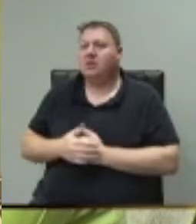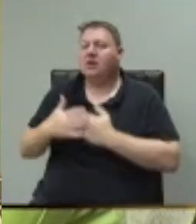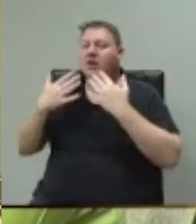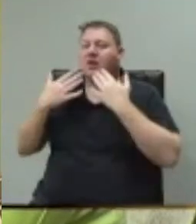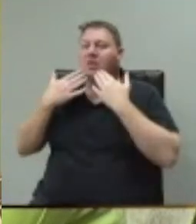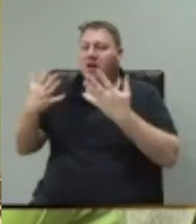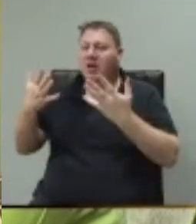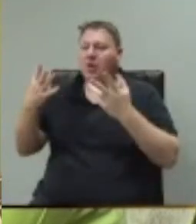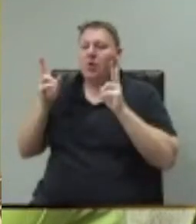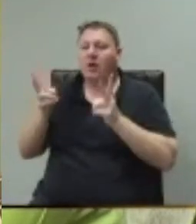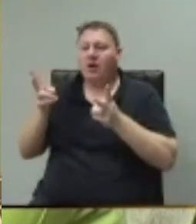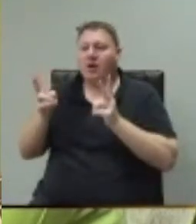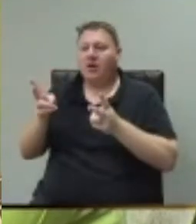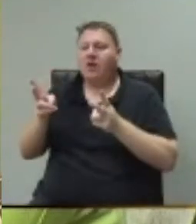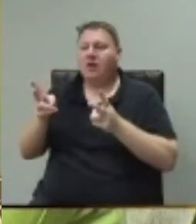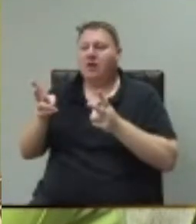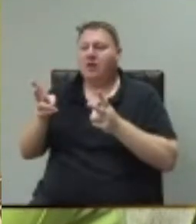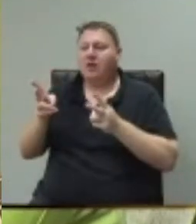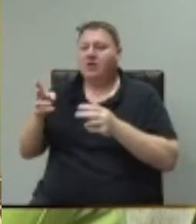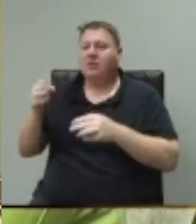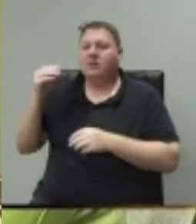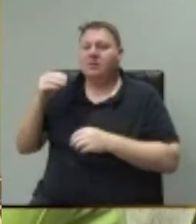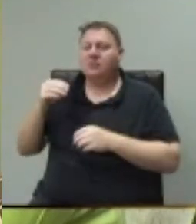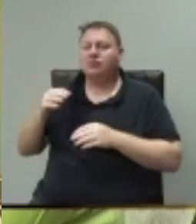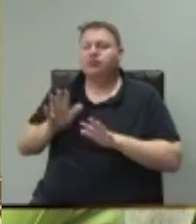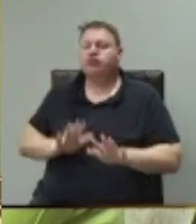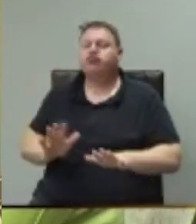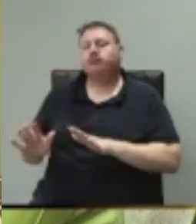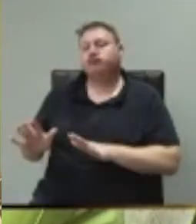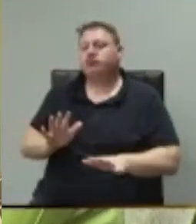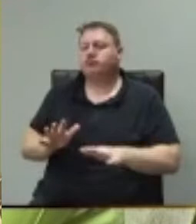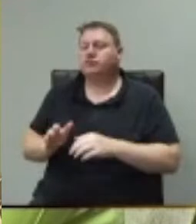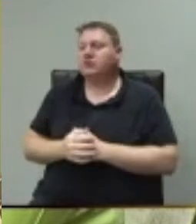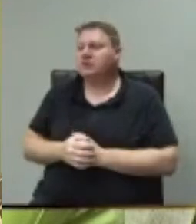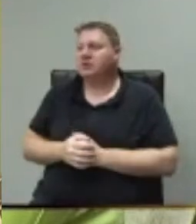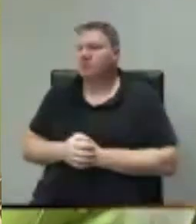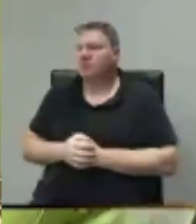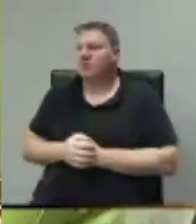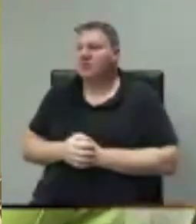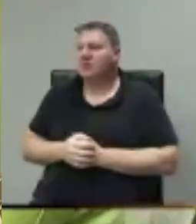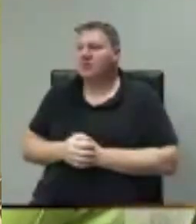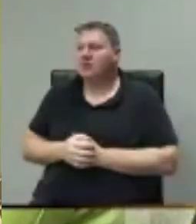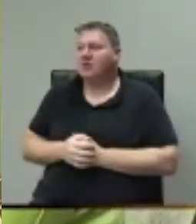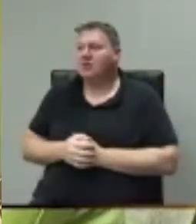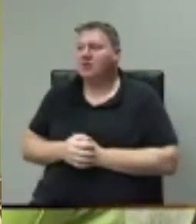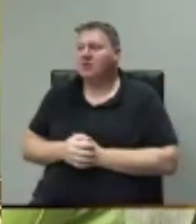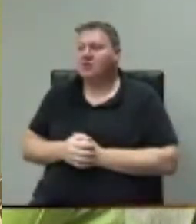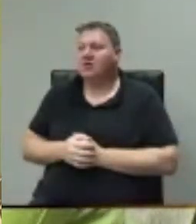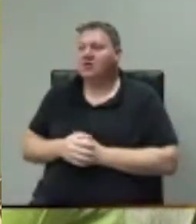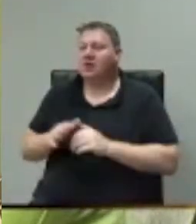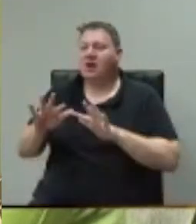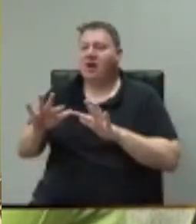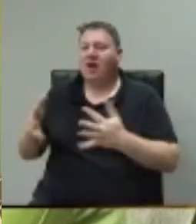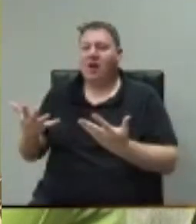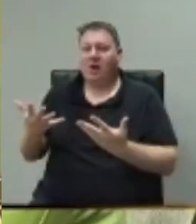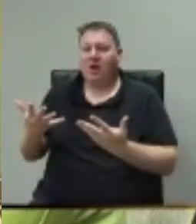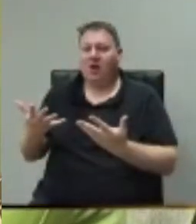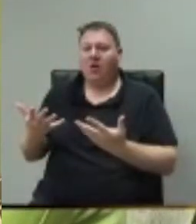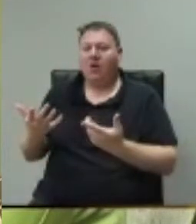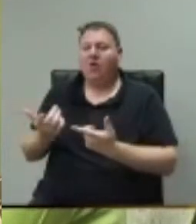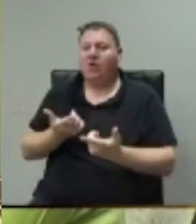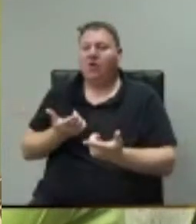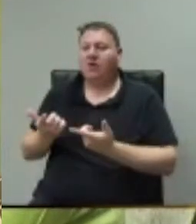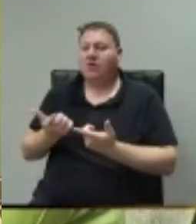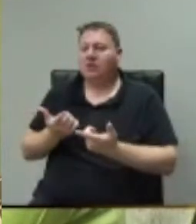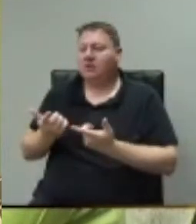thank you again for being considerate that you allowed Advocate